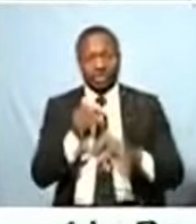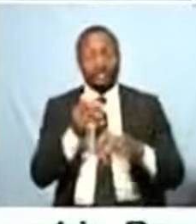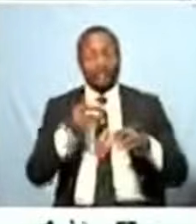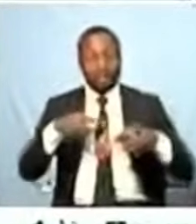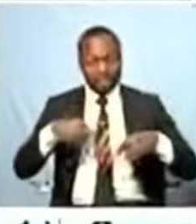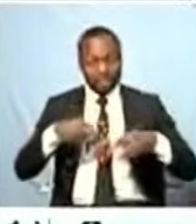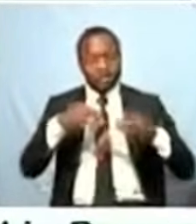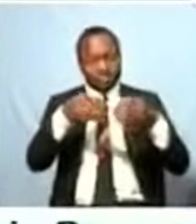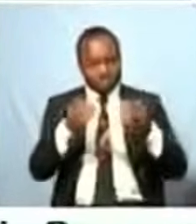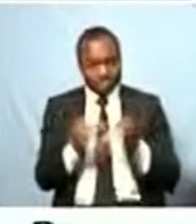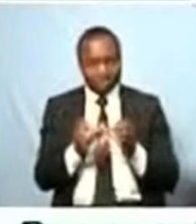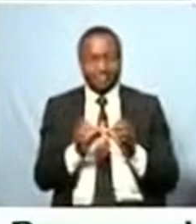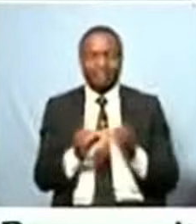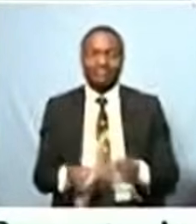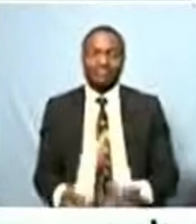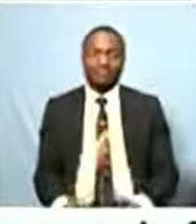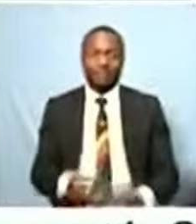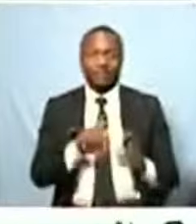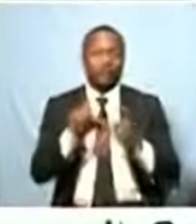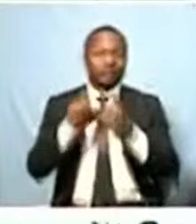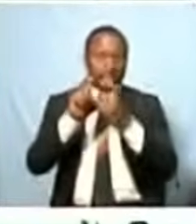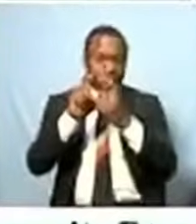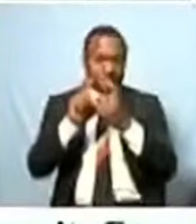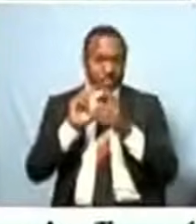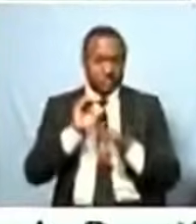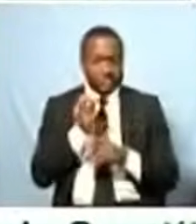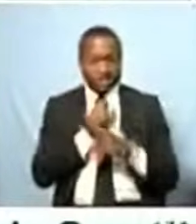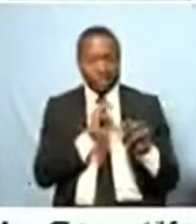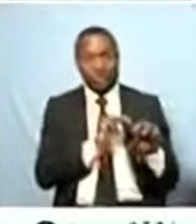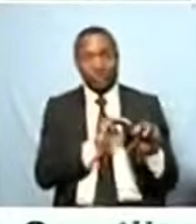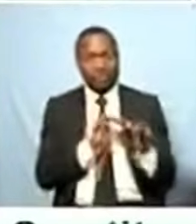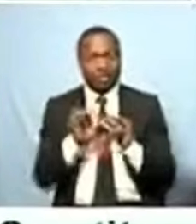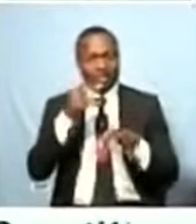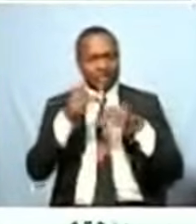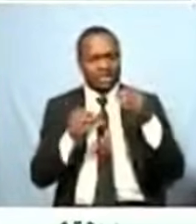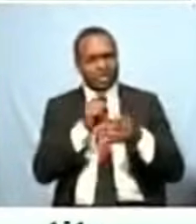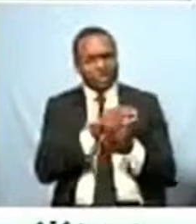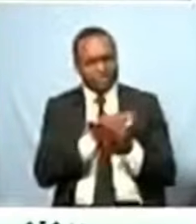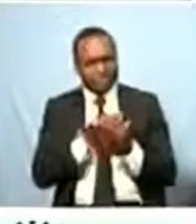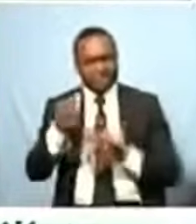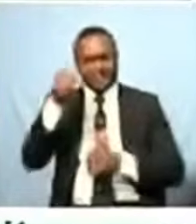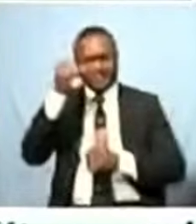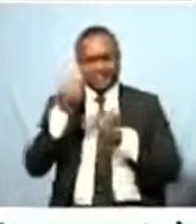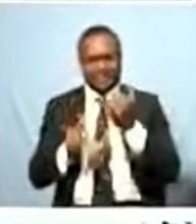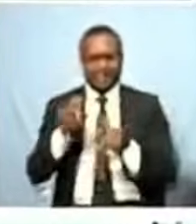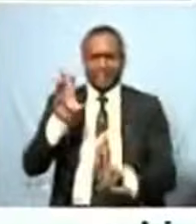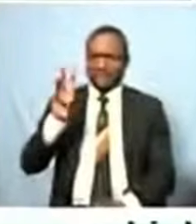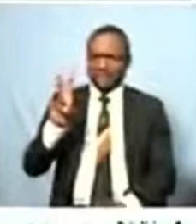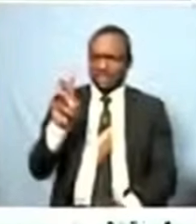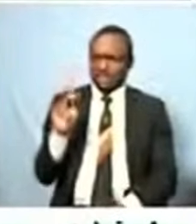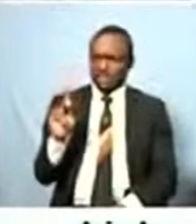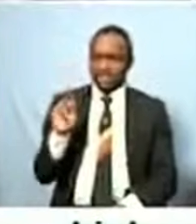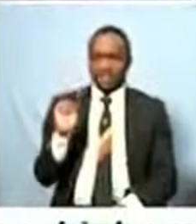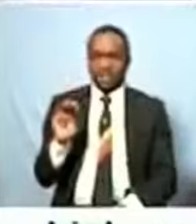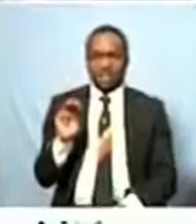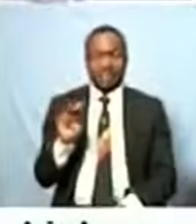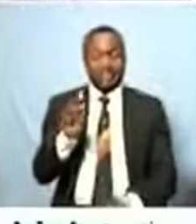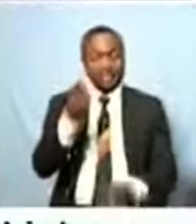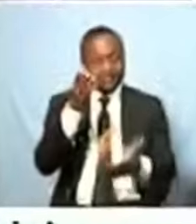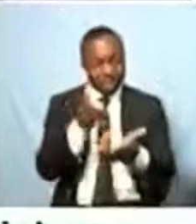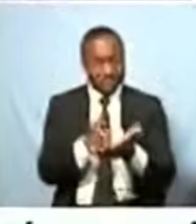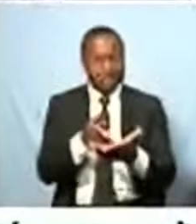constituencies. It's actually affecting our movement. If you are failing to complete a 6 kilometer, because